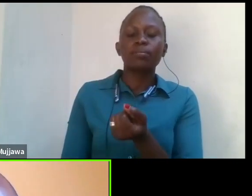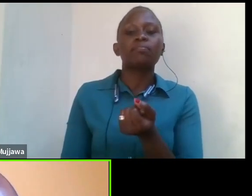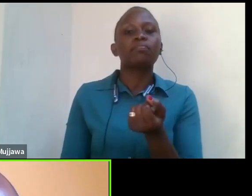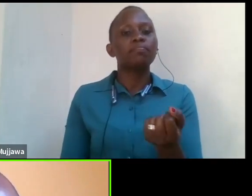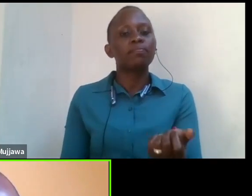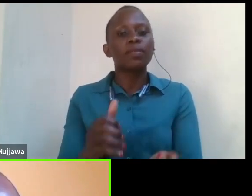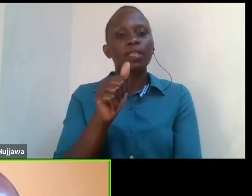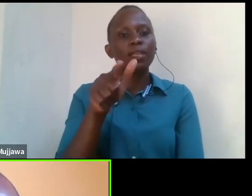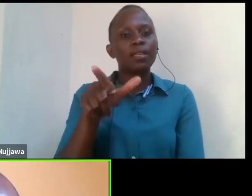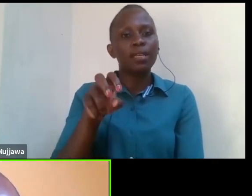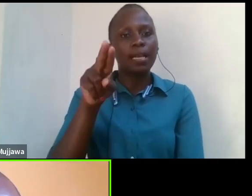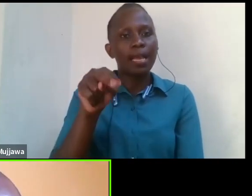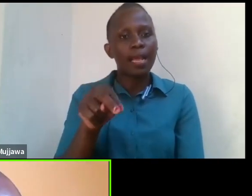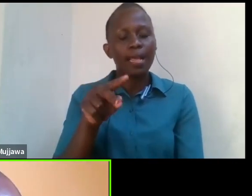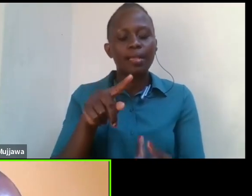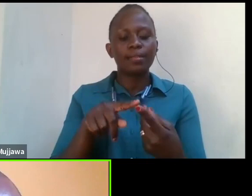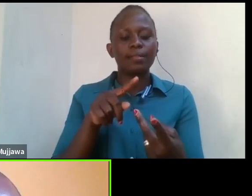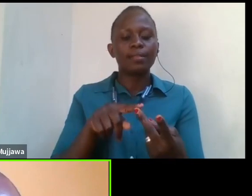Alan